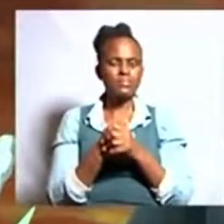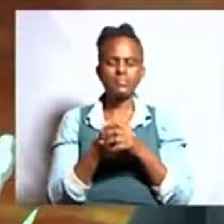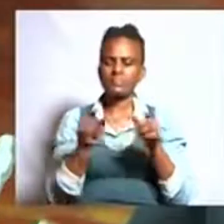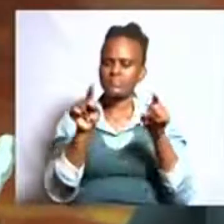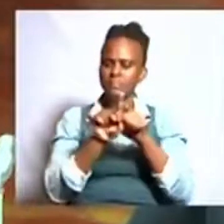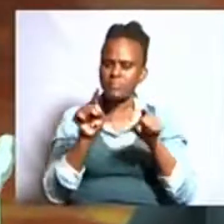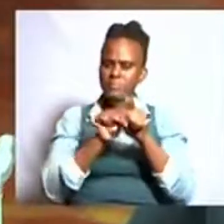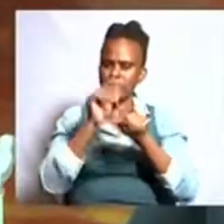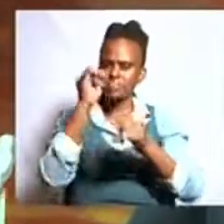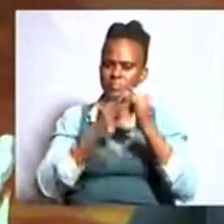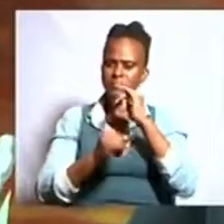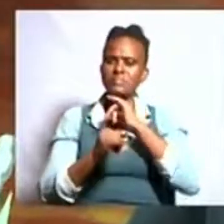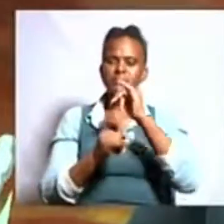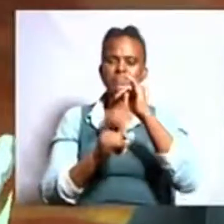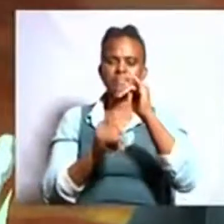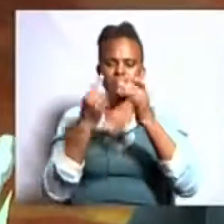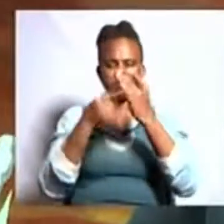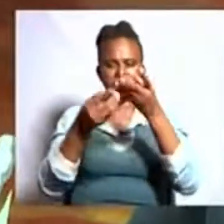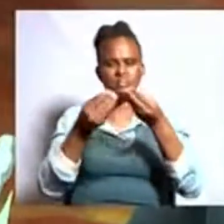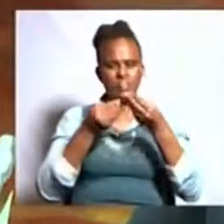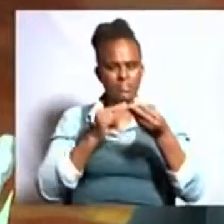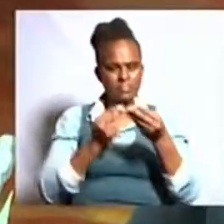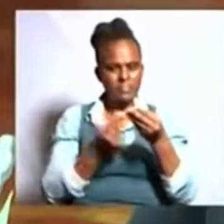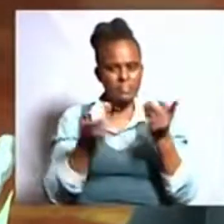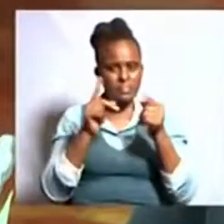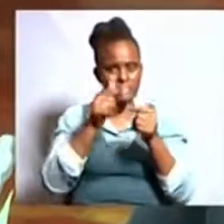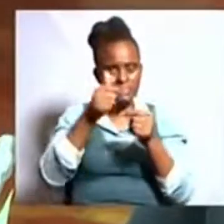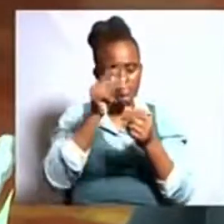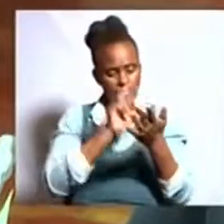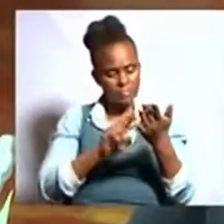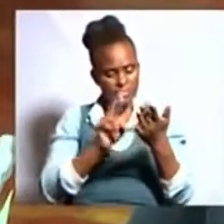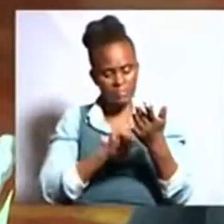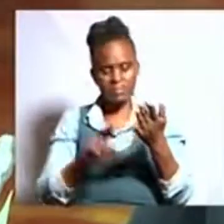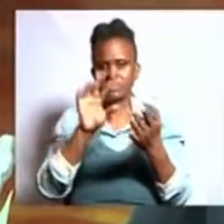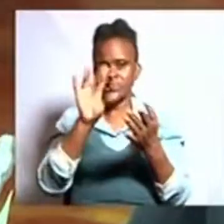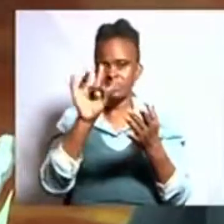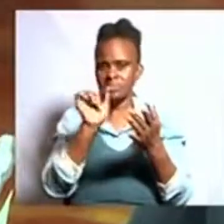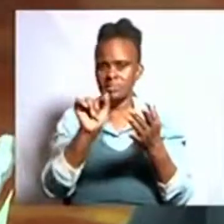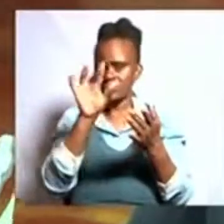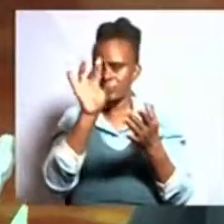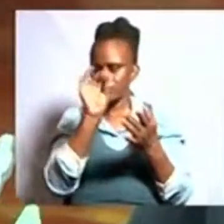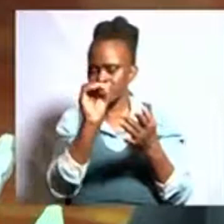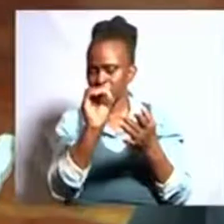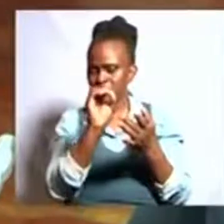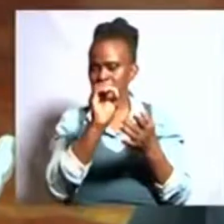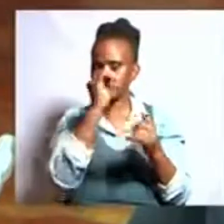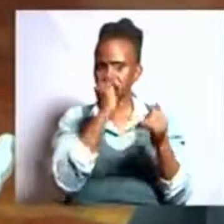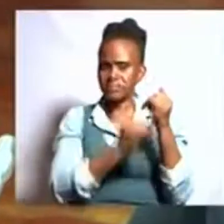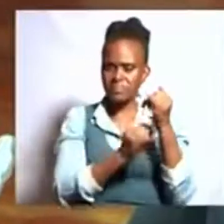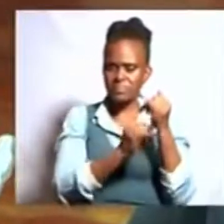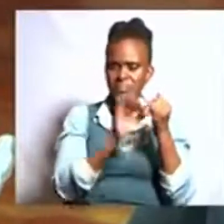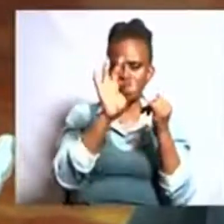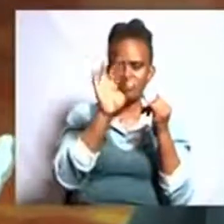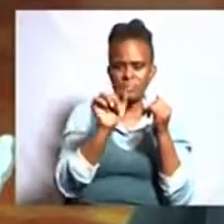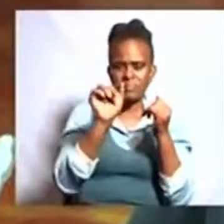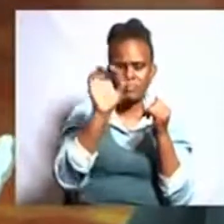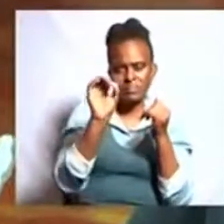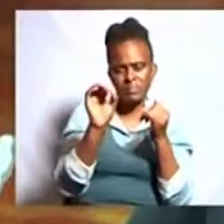incomplete guidelines that you have given to us. When you reach 8.0, you end. 9.0 is nowhere.